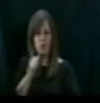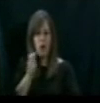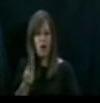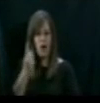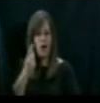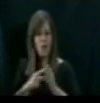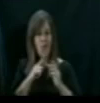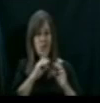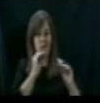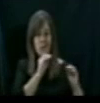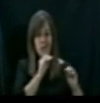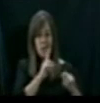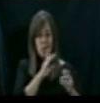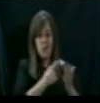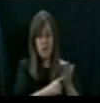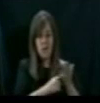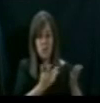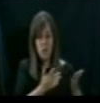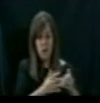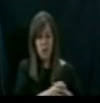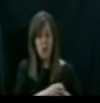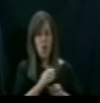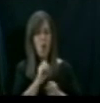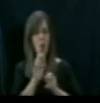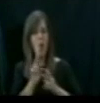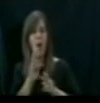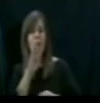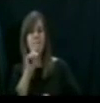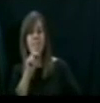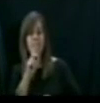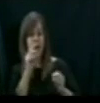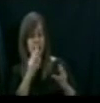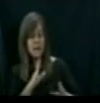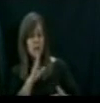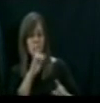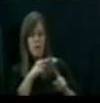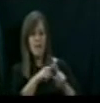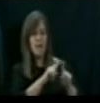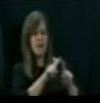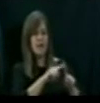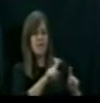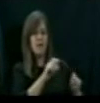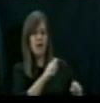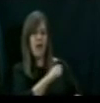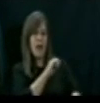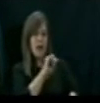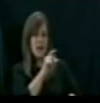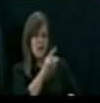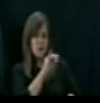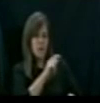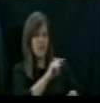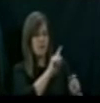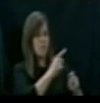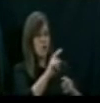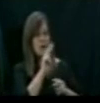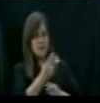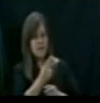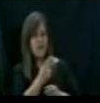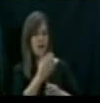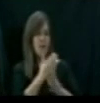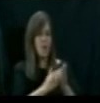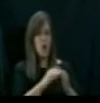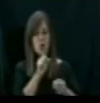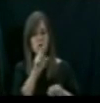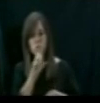what was being talked about, or a band teacher talks to the various instrument sections, first parts, second parts, soloists,